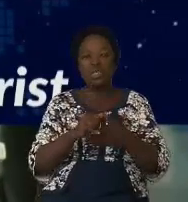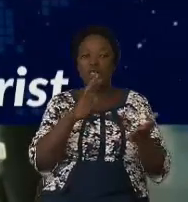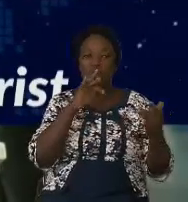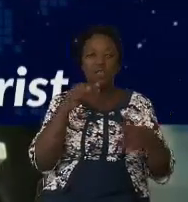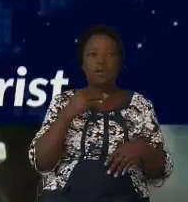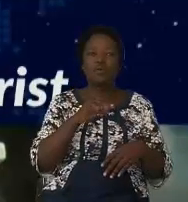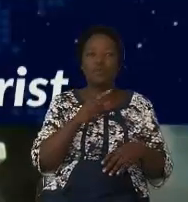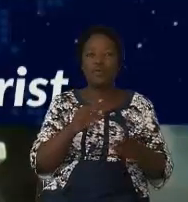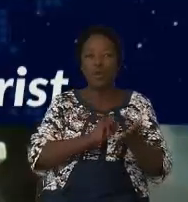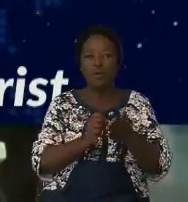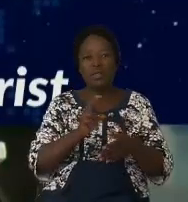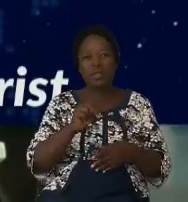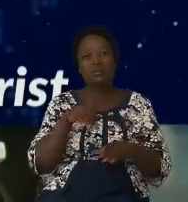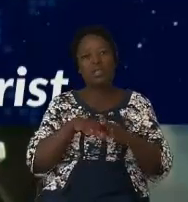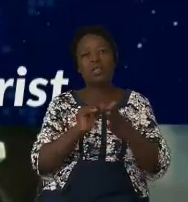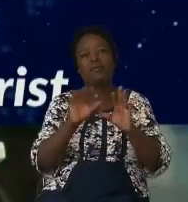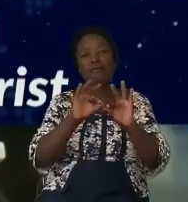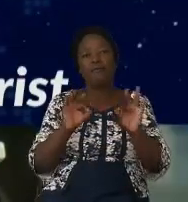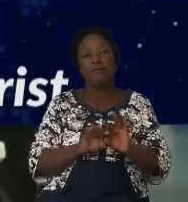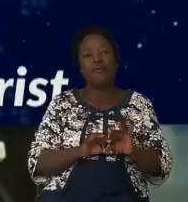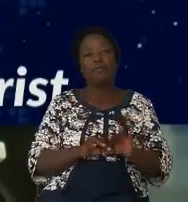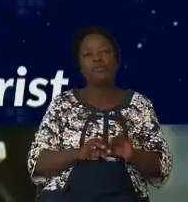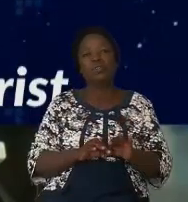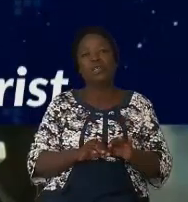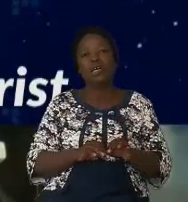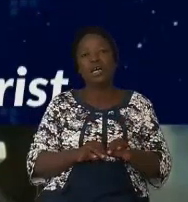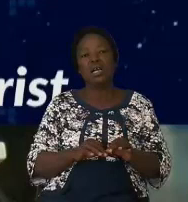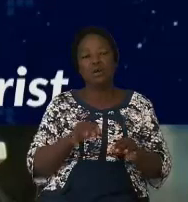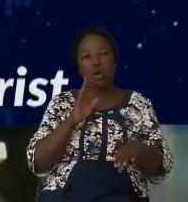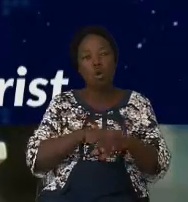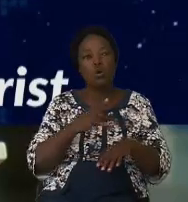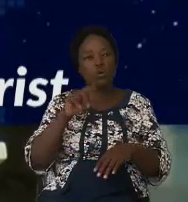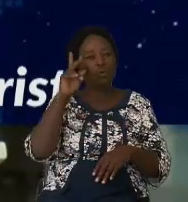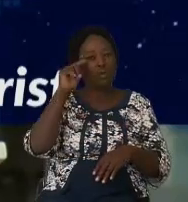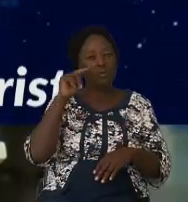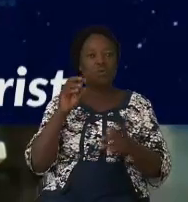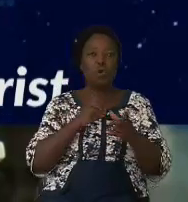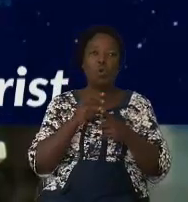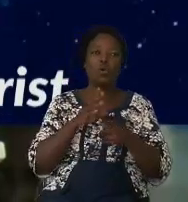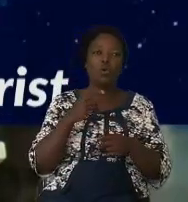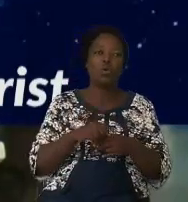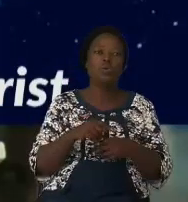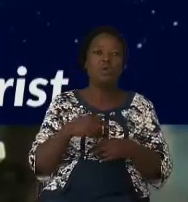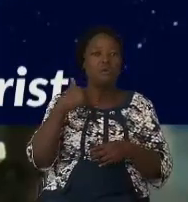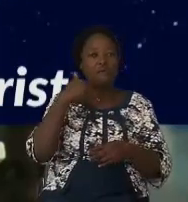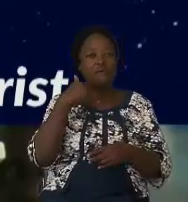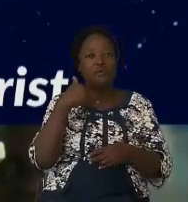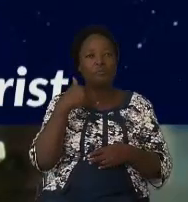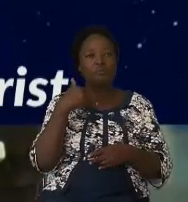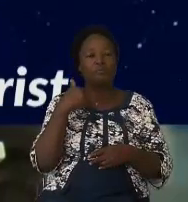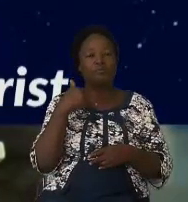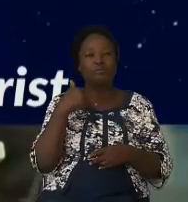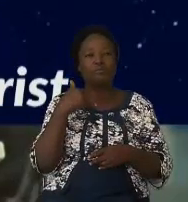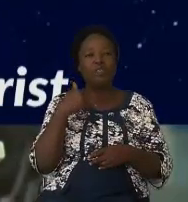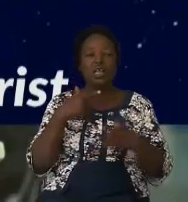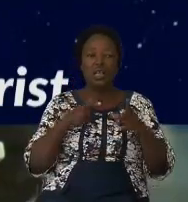to you can be in touch with you through the various contact means. Then we'll be able to be of more help